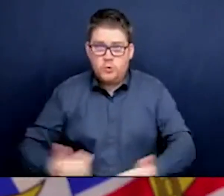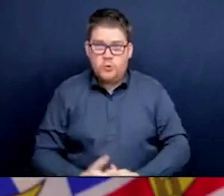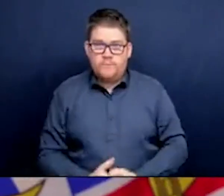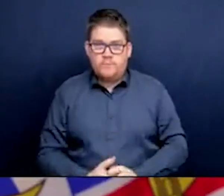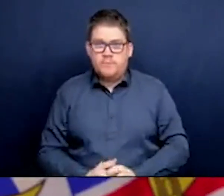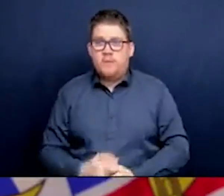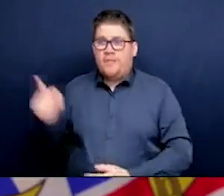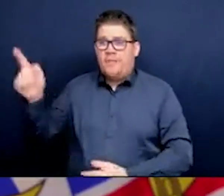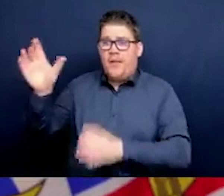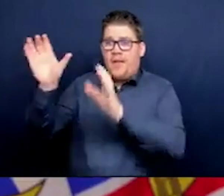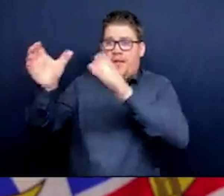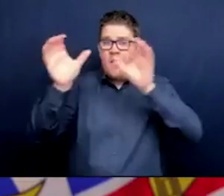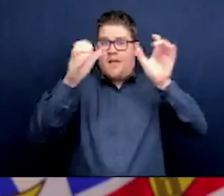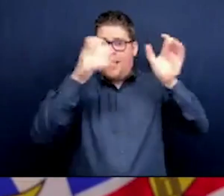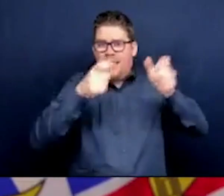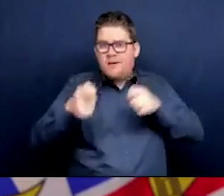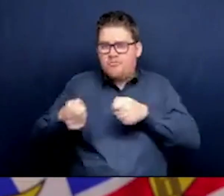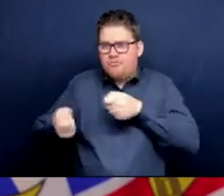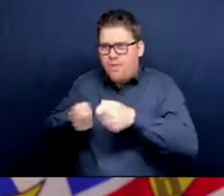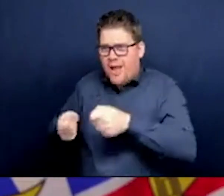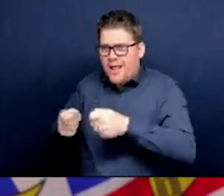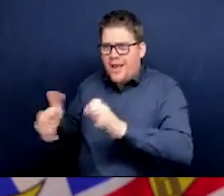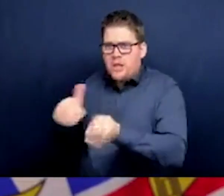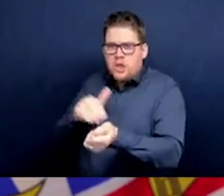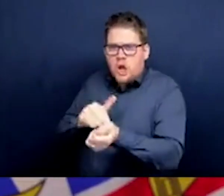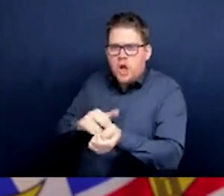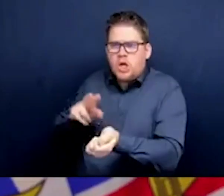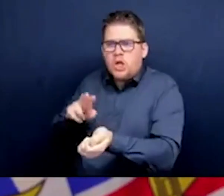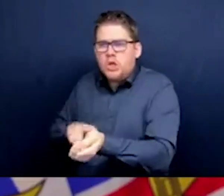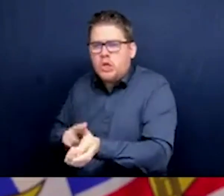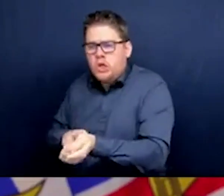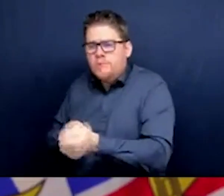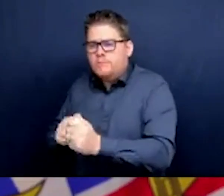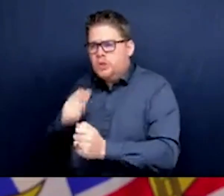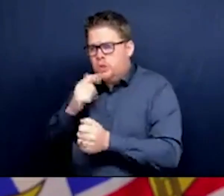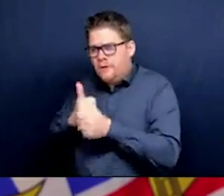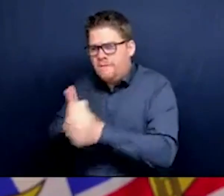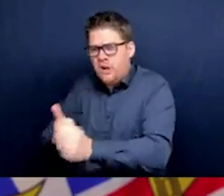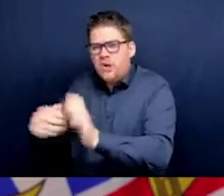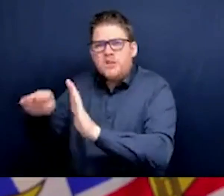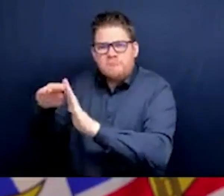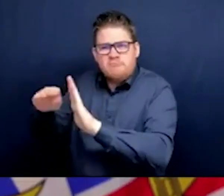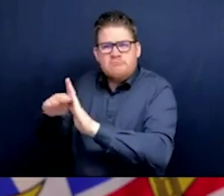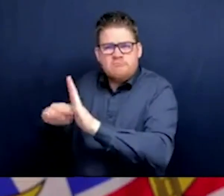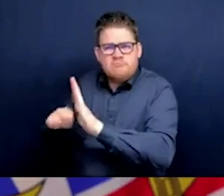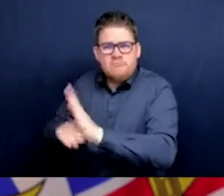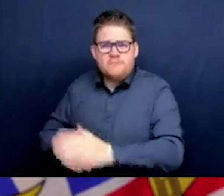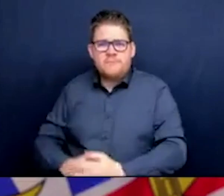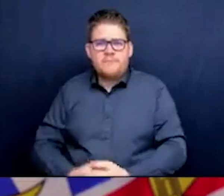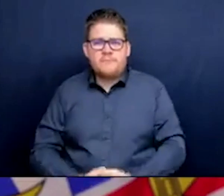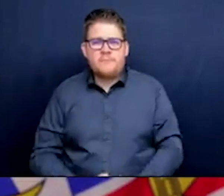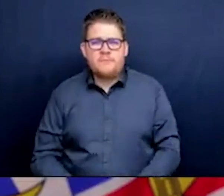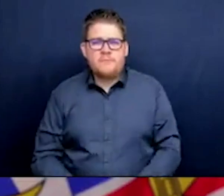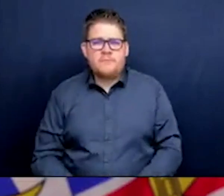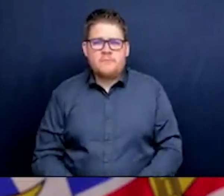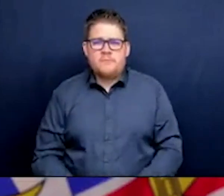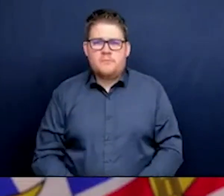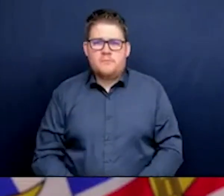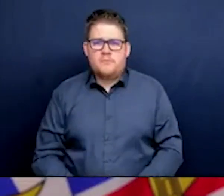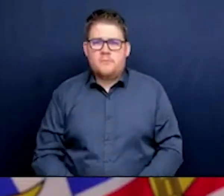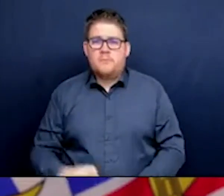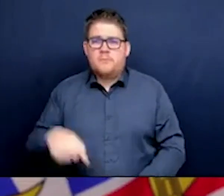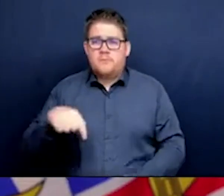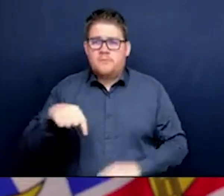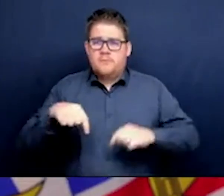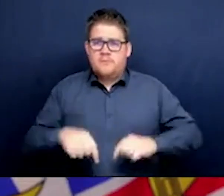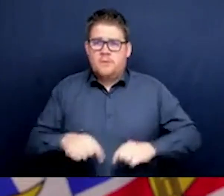focus on protecting the public. So I've been working, in my office, have been working with each of the colleges to first understand the vaccination status of